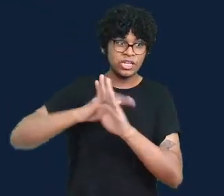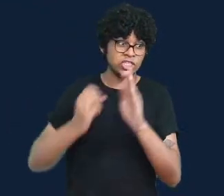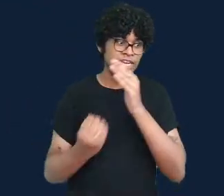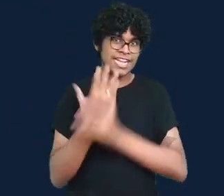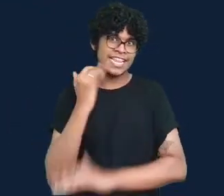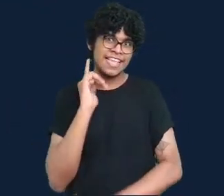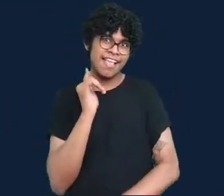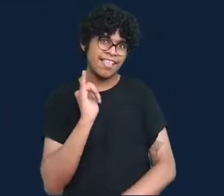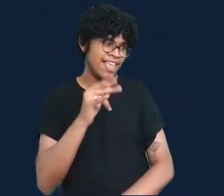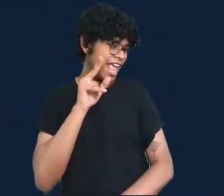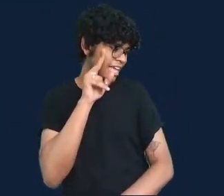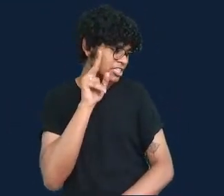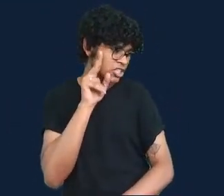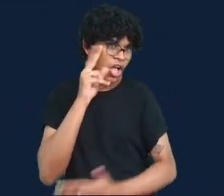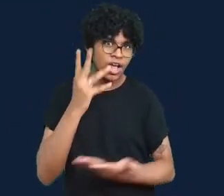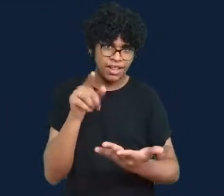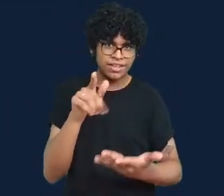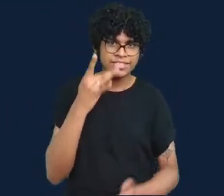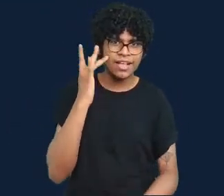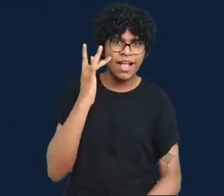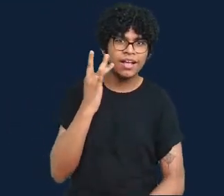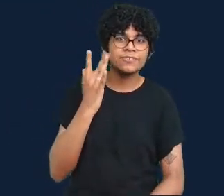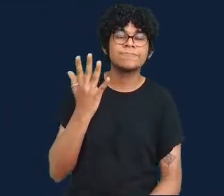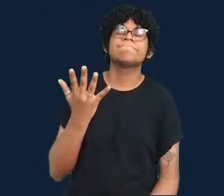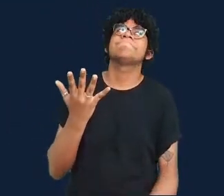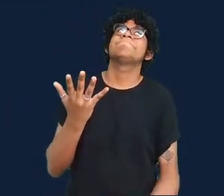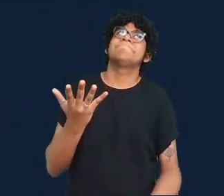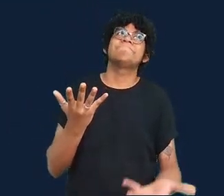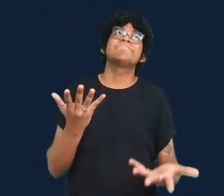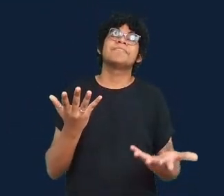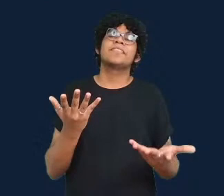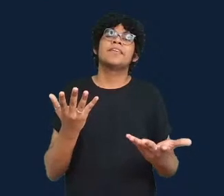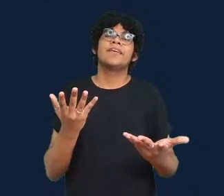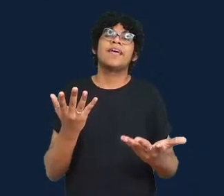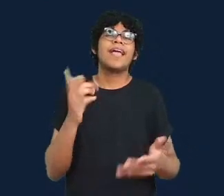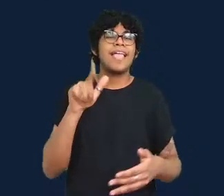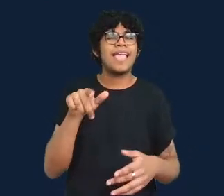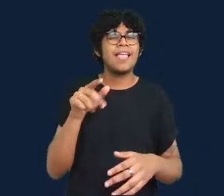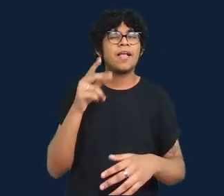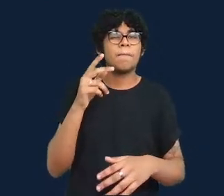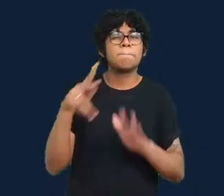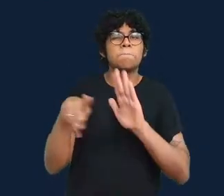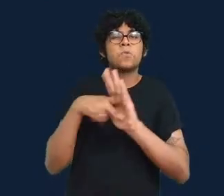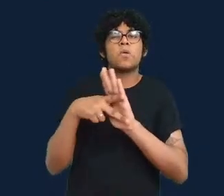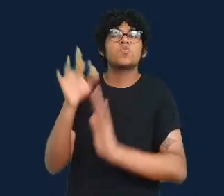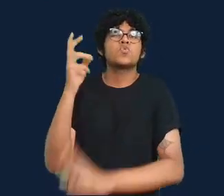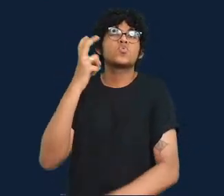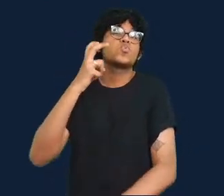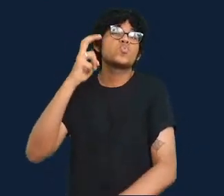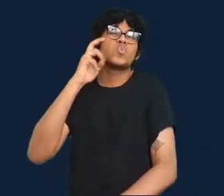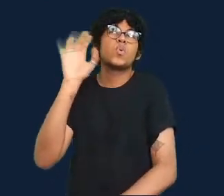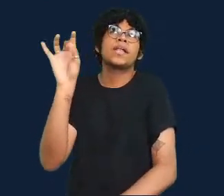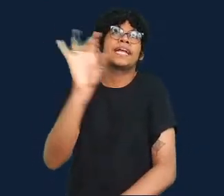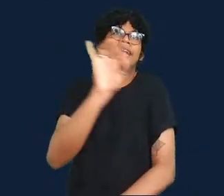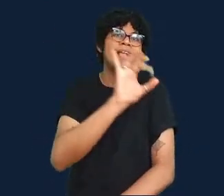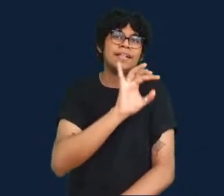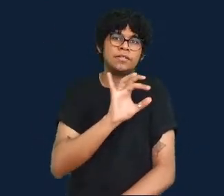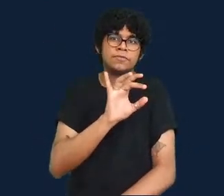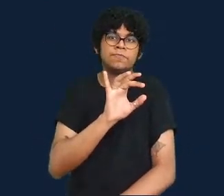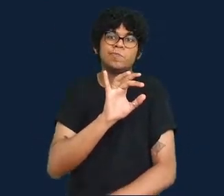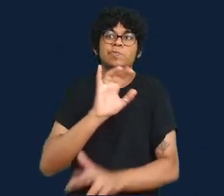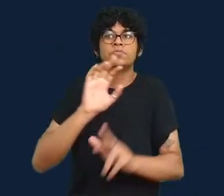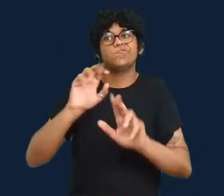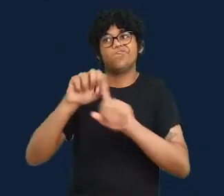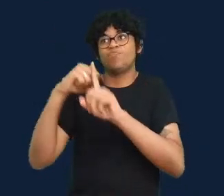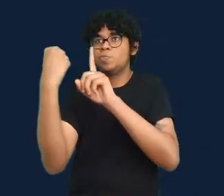Okay, so I think this is a very cultural thing. Like different societies have, and different societies have